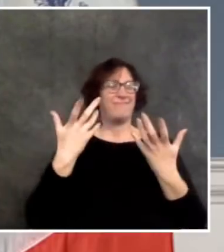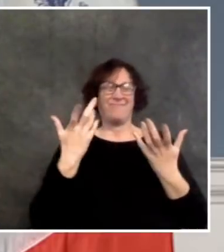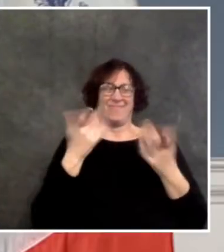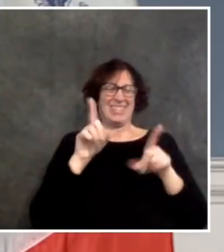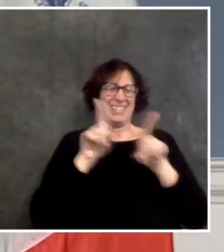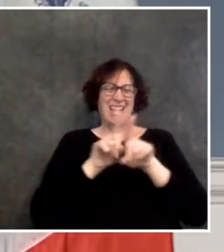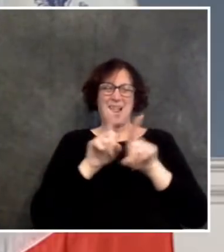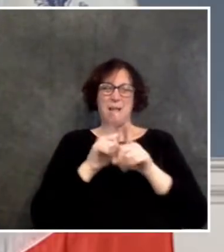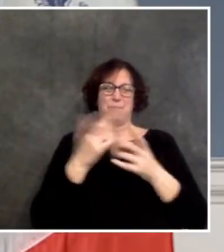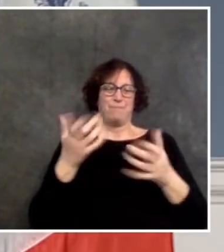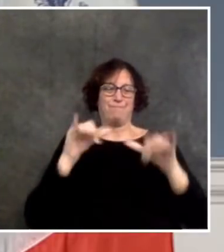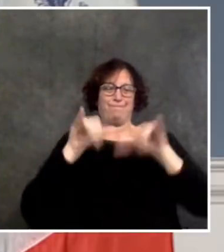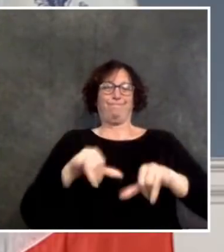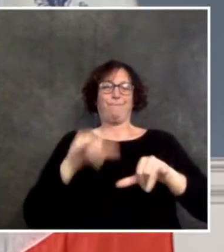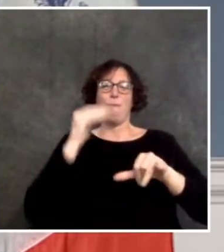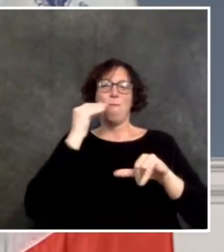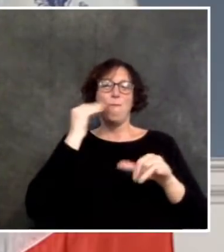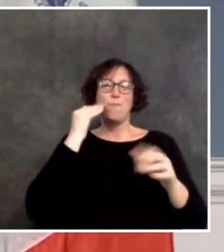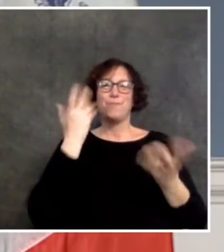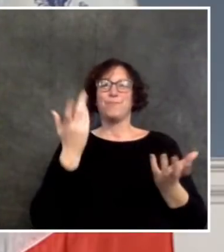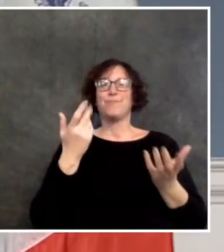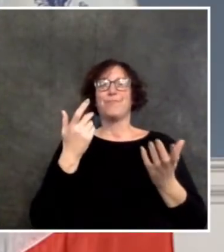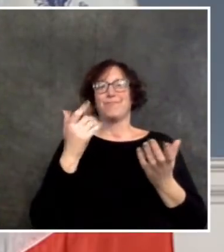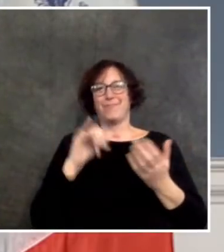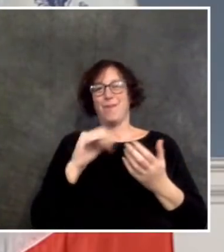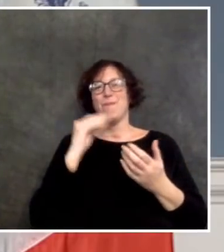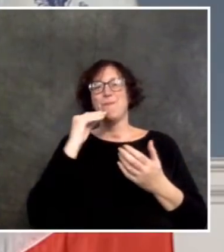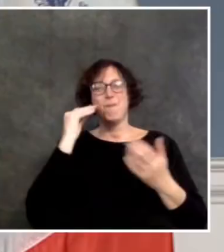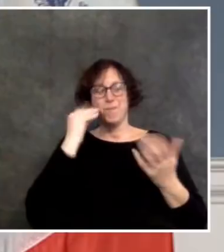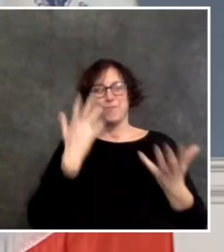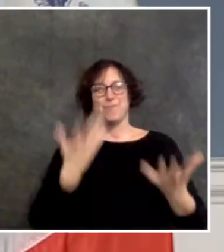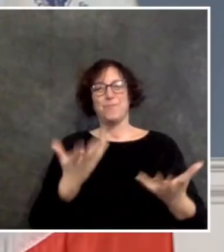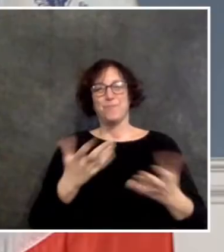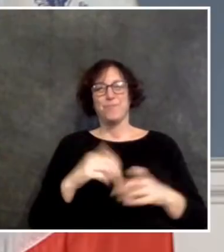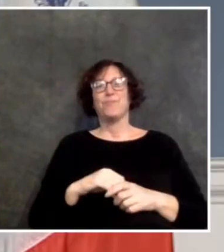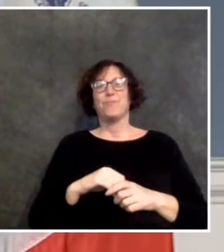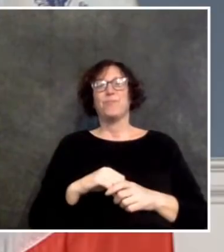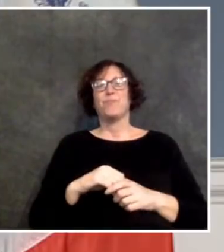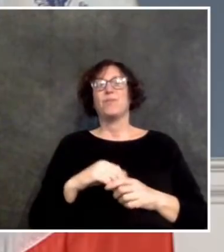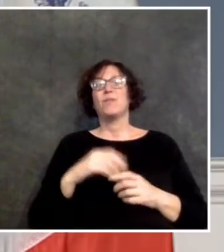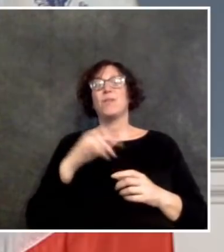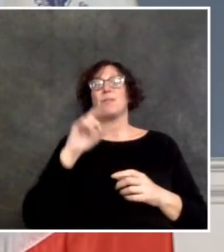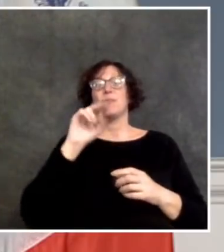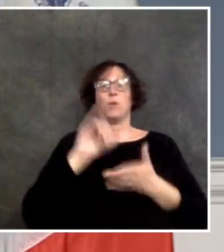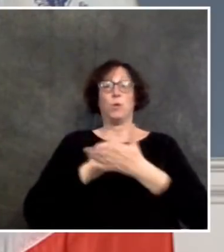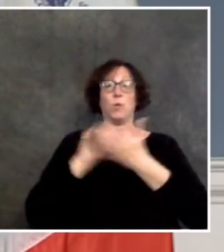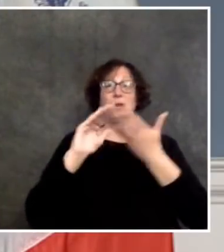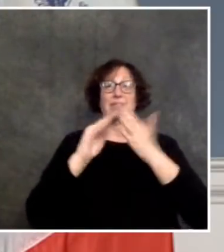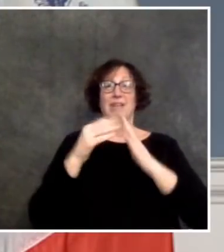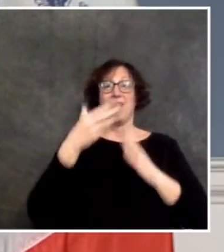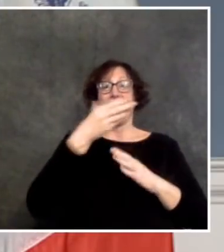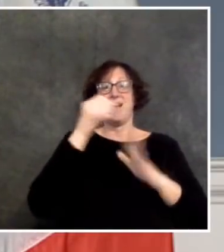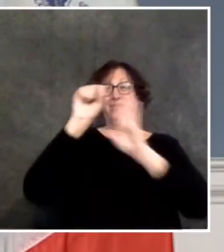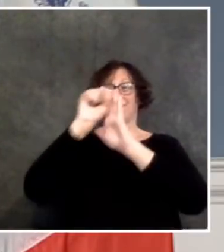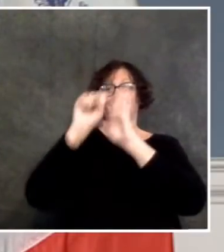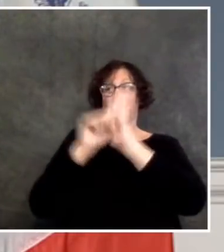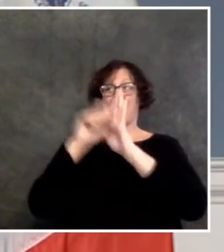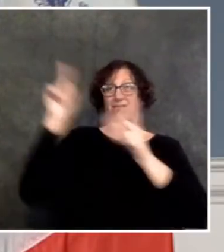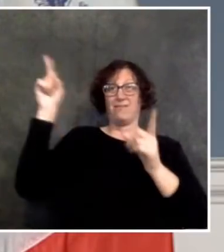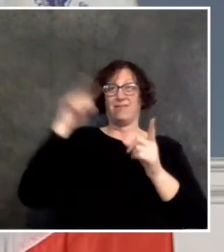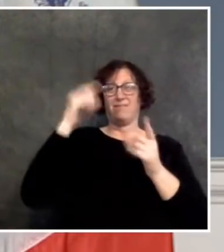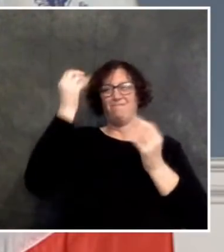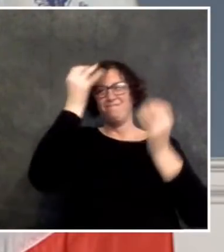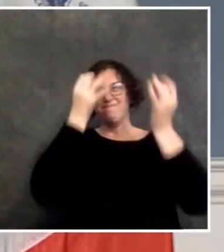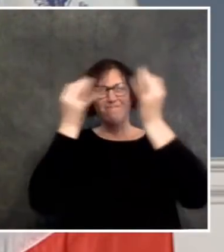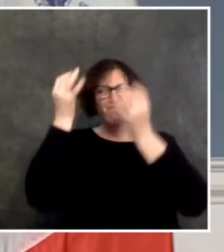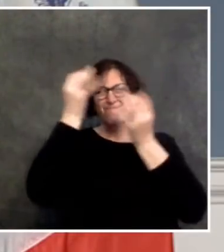dynamic. So the more people thought about it, both at the city and state level, the more they realized, wait a minute, that idea doesn't make sense anymore. We're kind of in